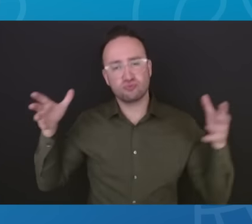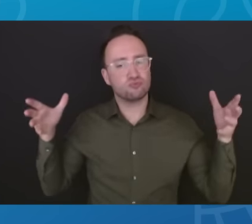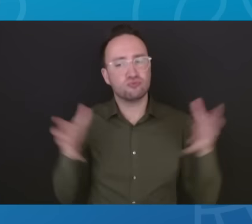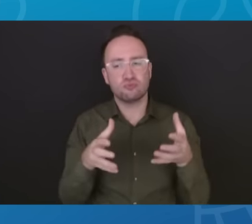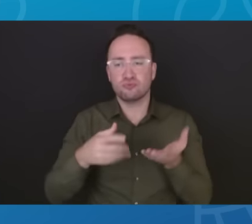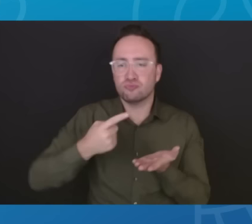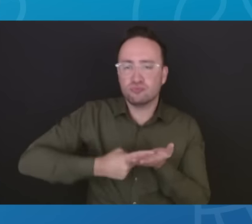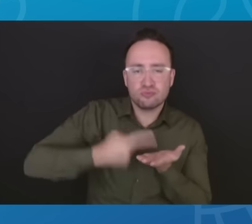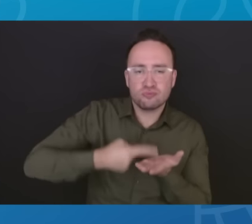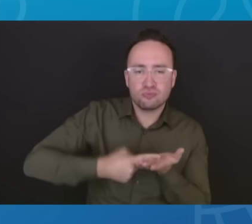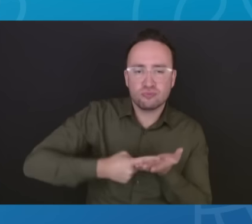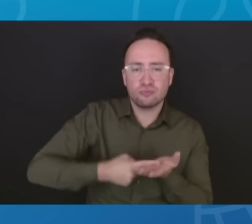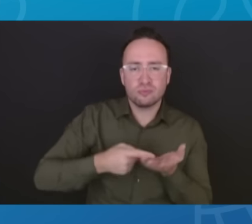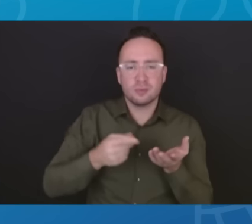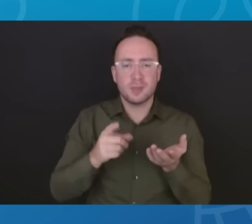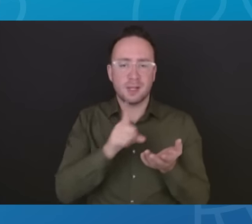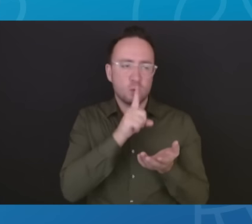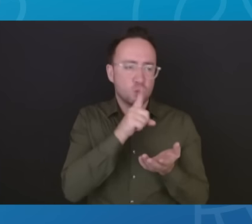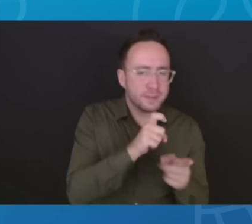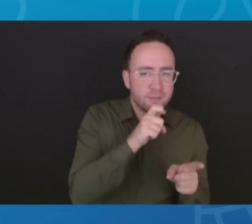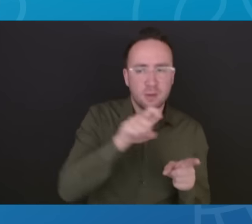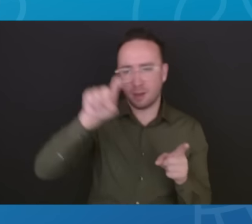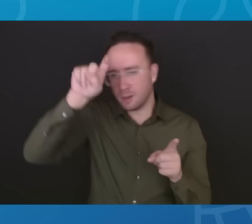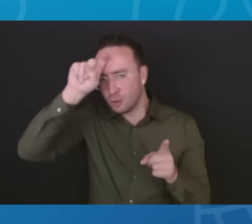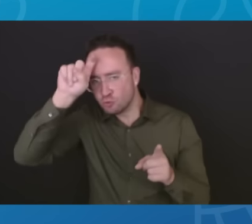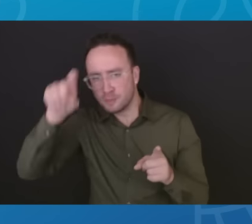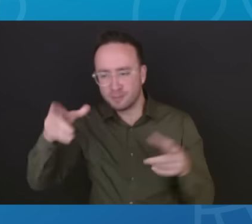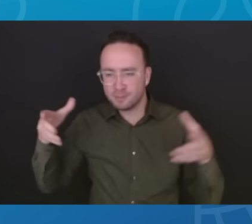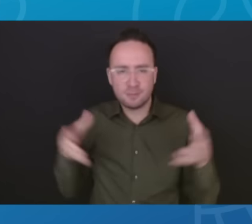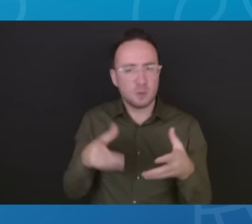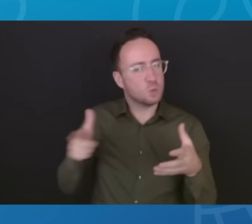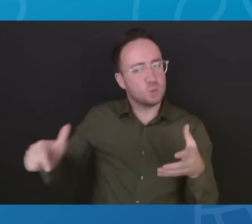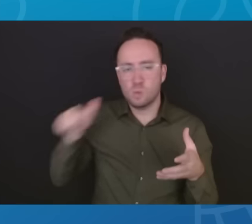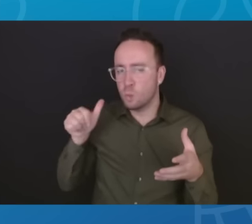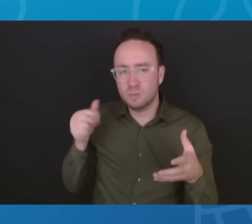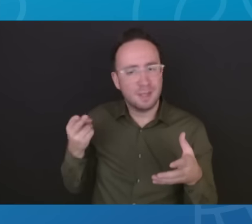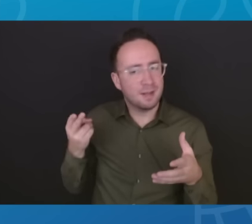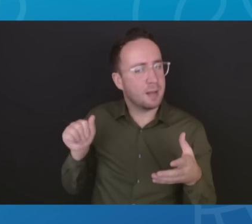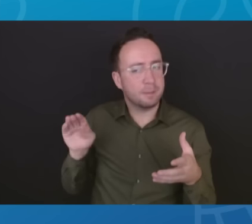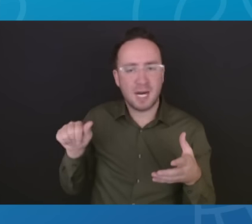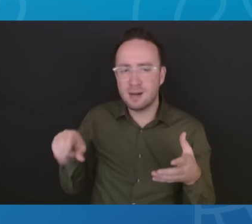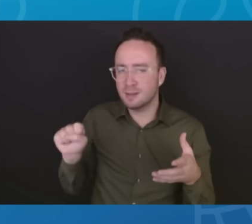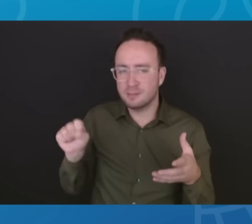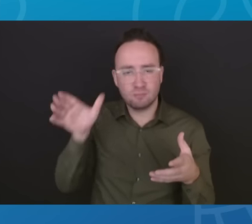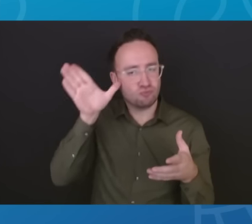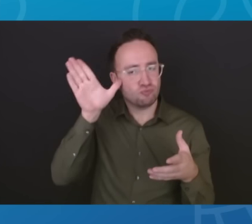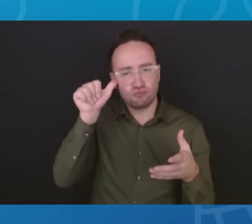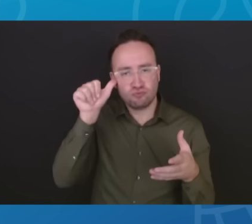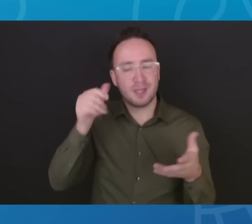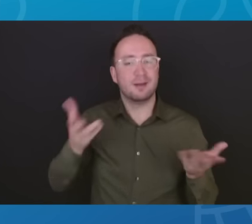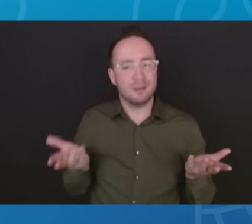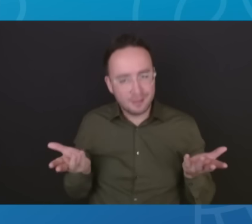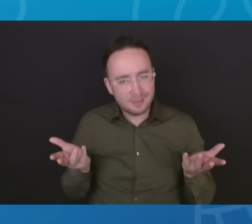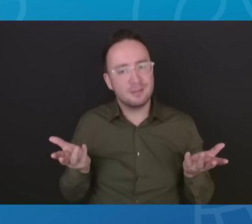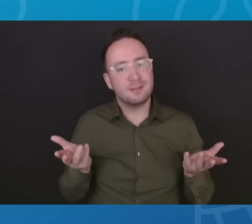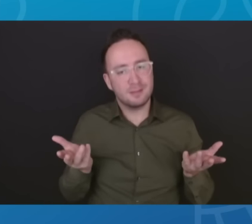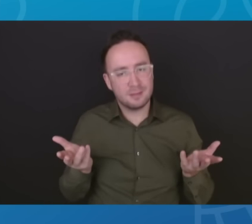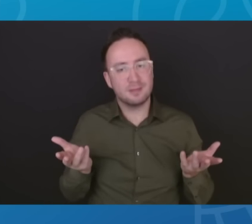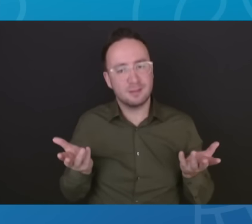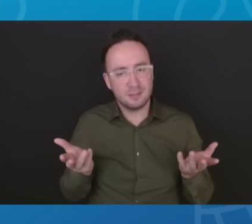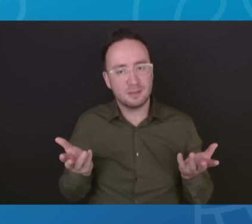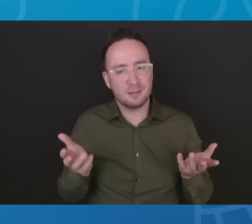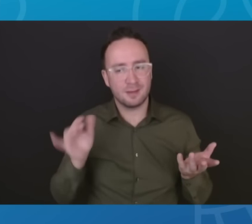say that that refusal by Hamas to engage in a meaningful way predates the start of